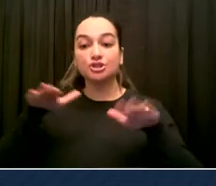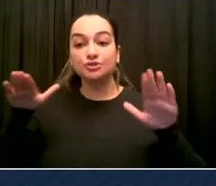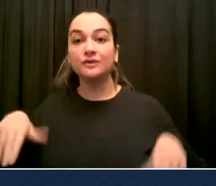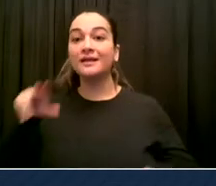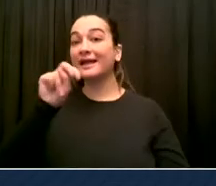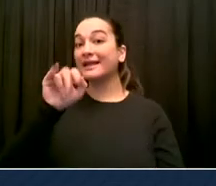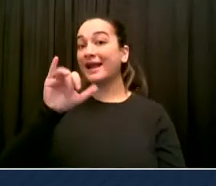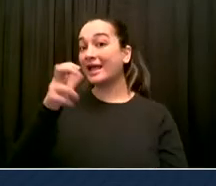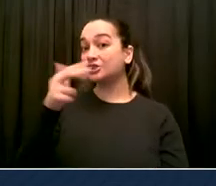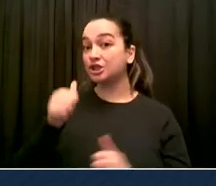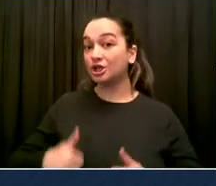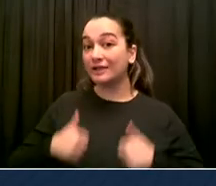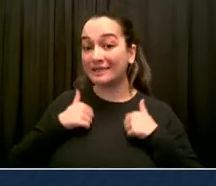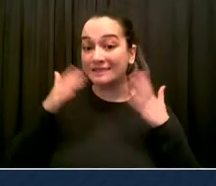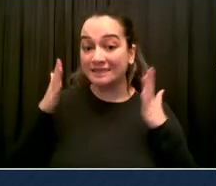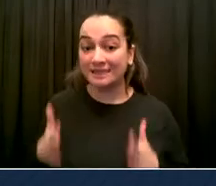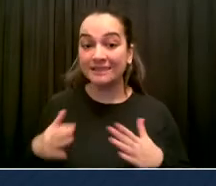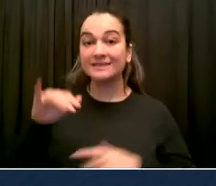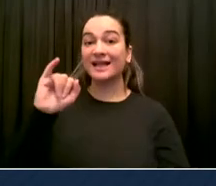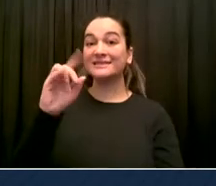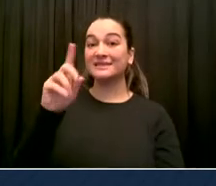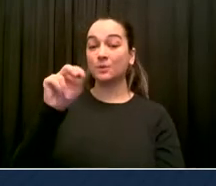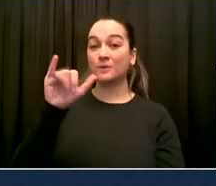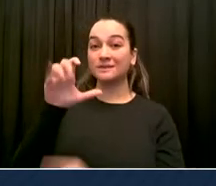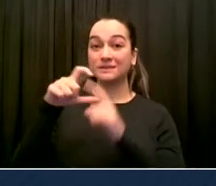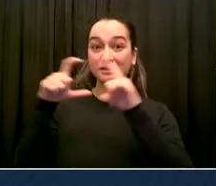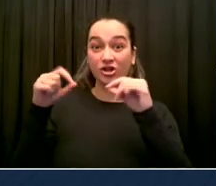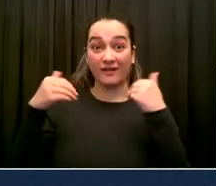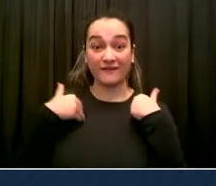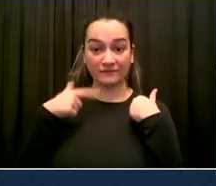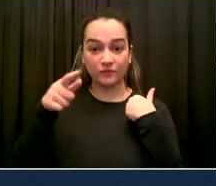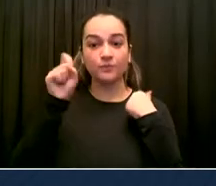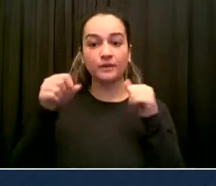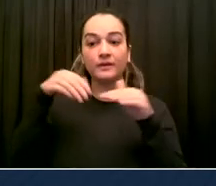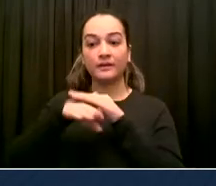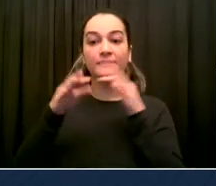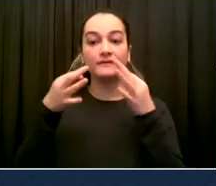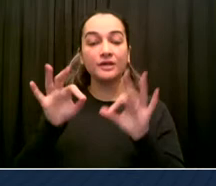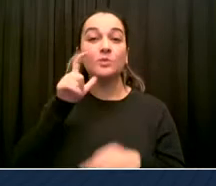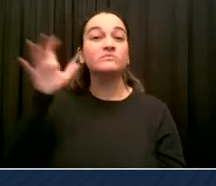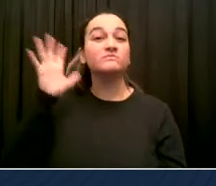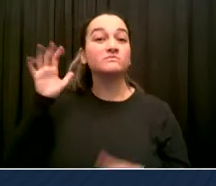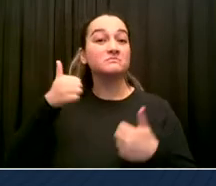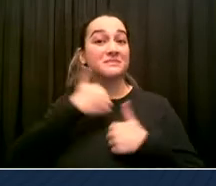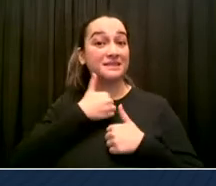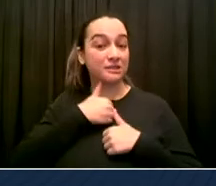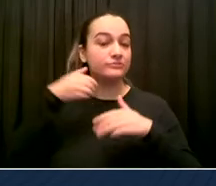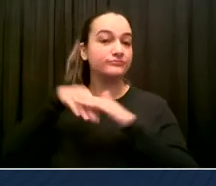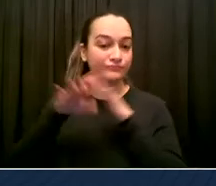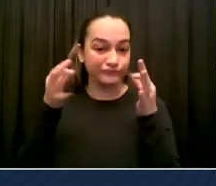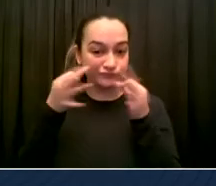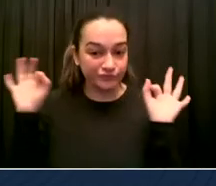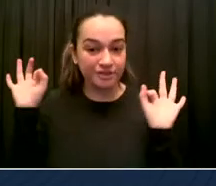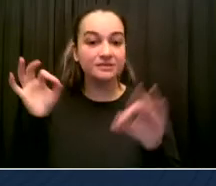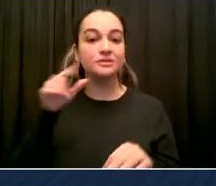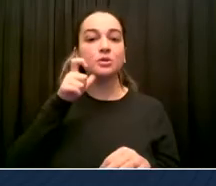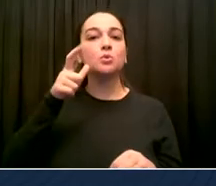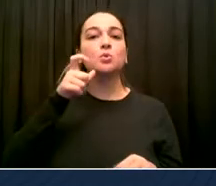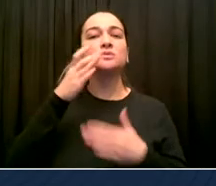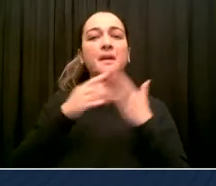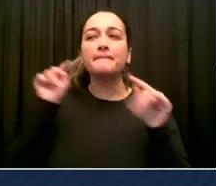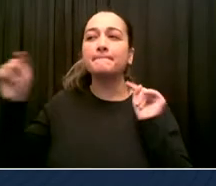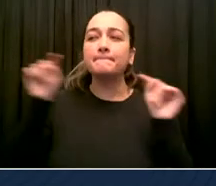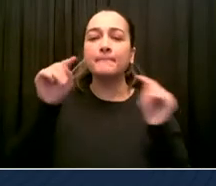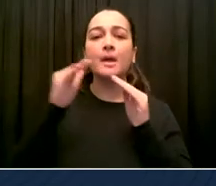of Governor's Island. We're all looking forward to a beautiful spring and summer. And part of our recovery will be enjoying everything about this city